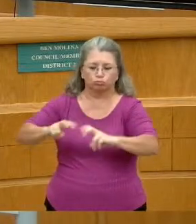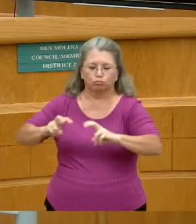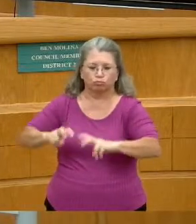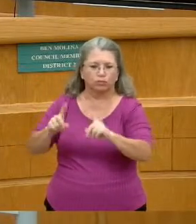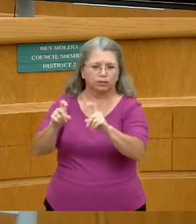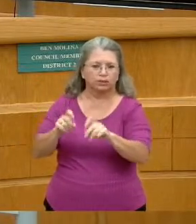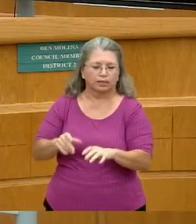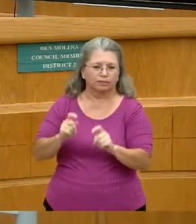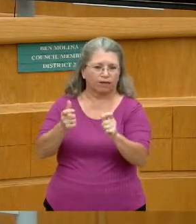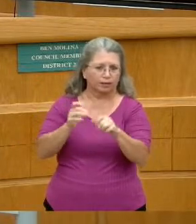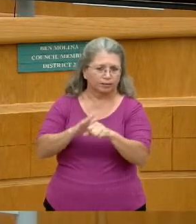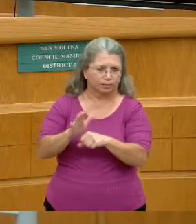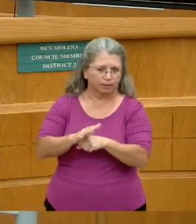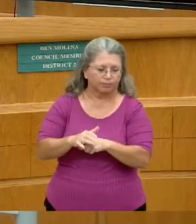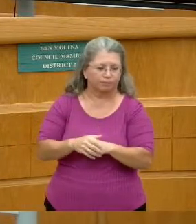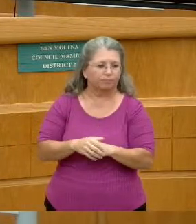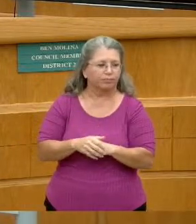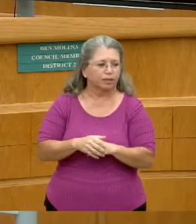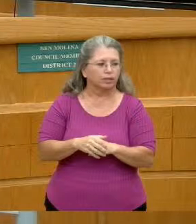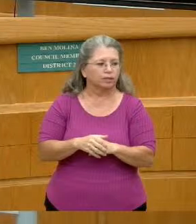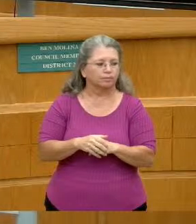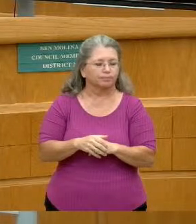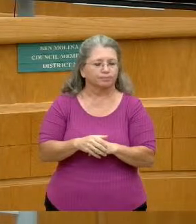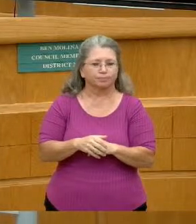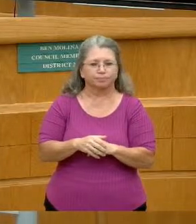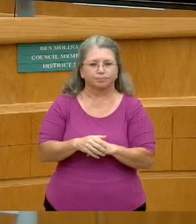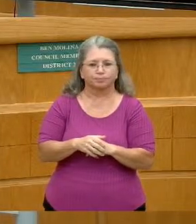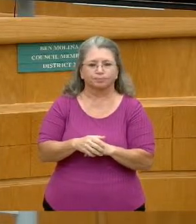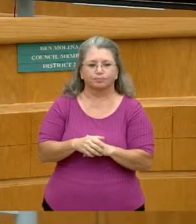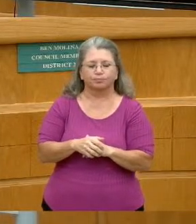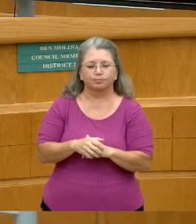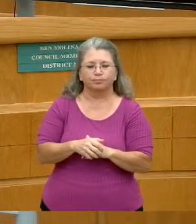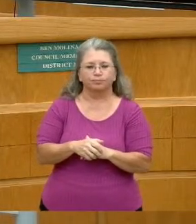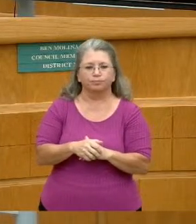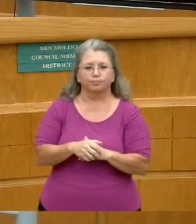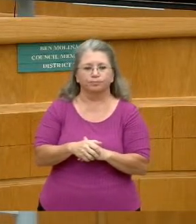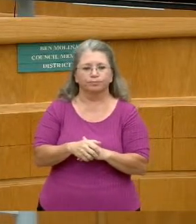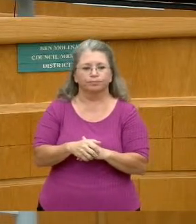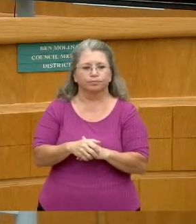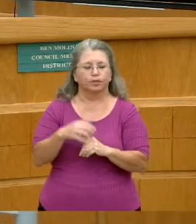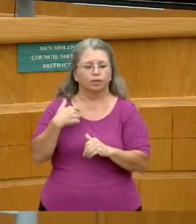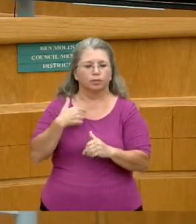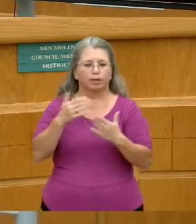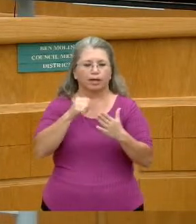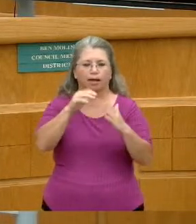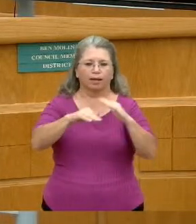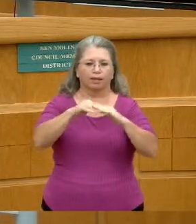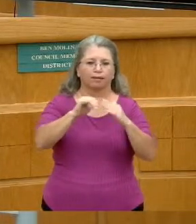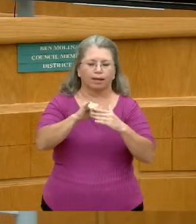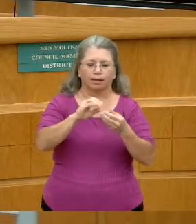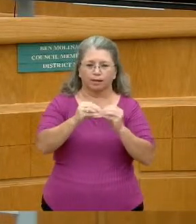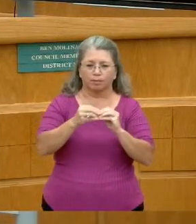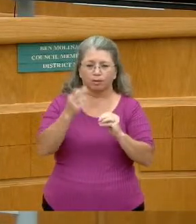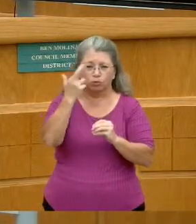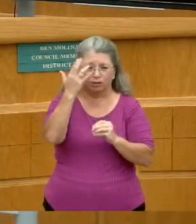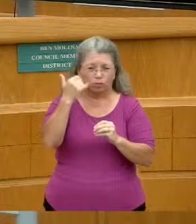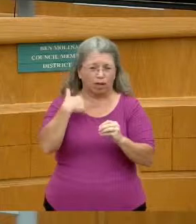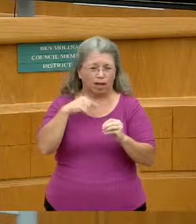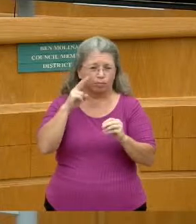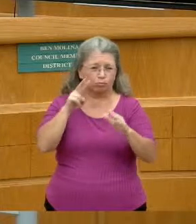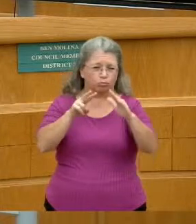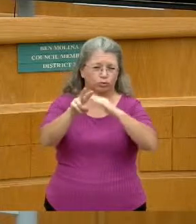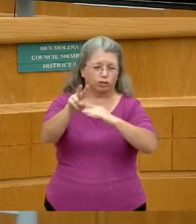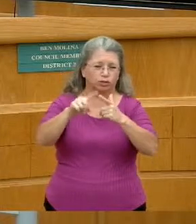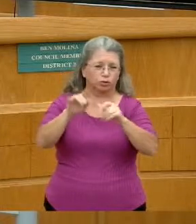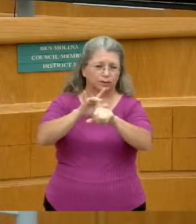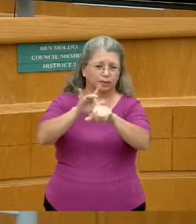get the test done. And we could very well see that we won't hit that number. Now, the reason why I'm projecting to Sunday is